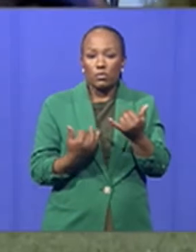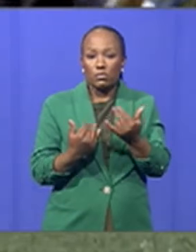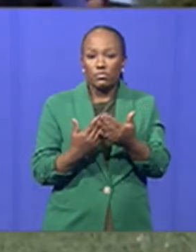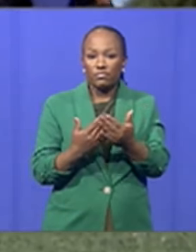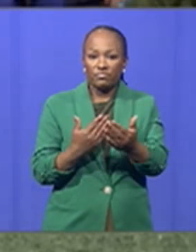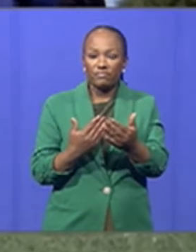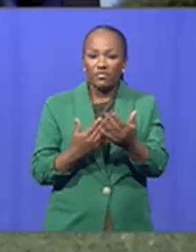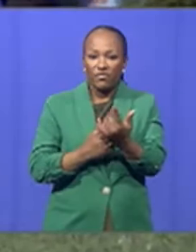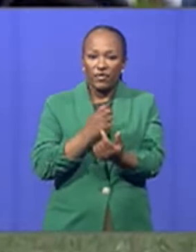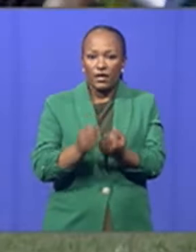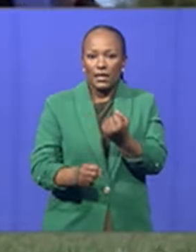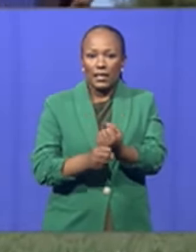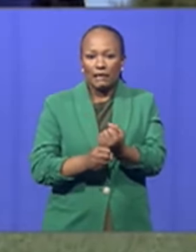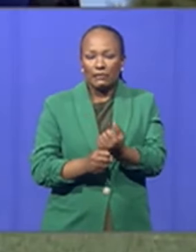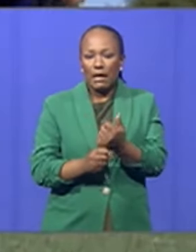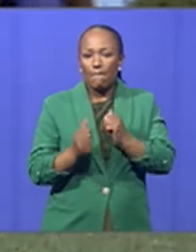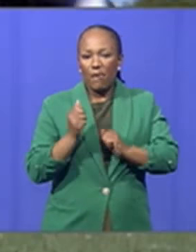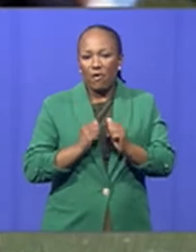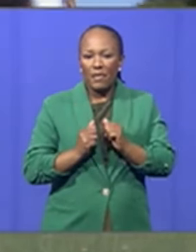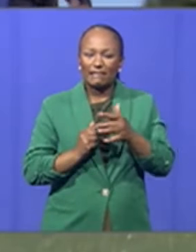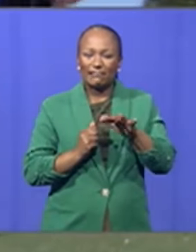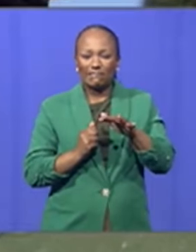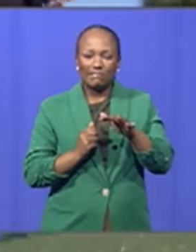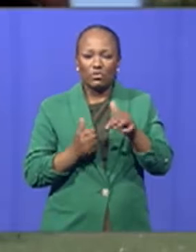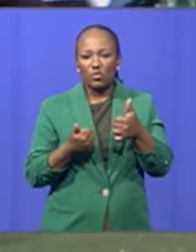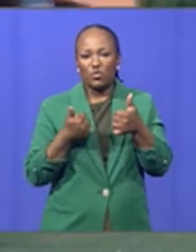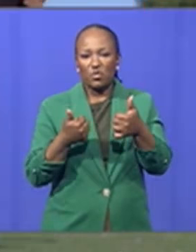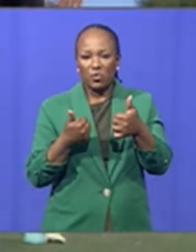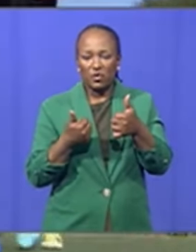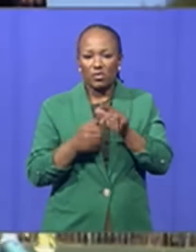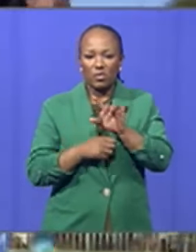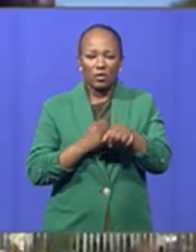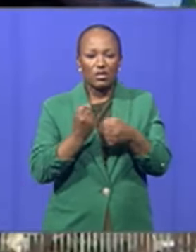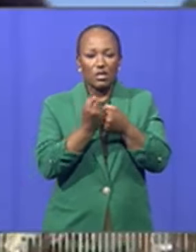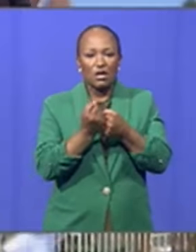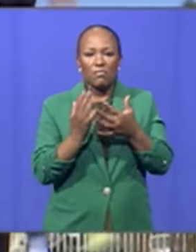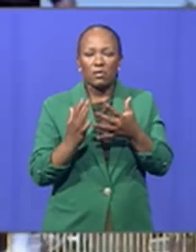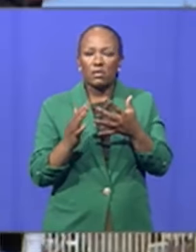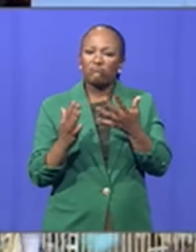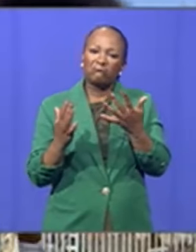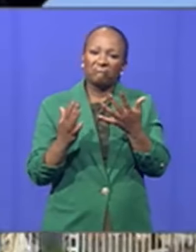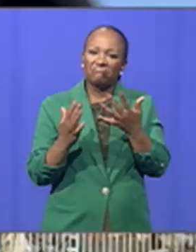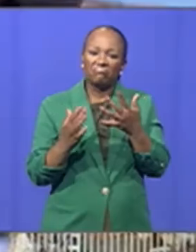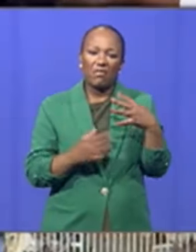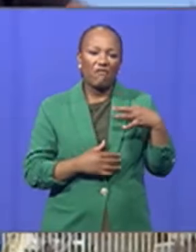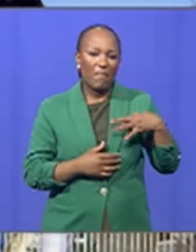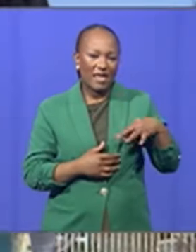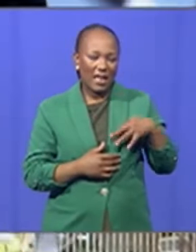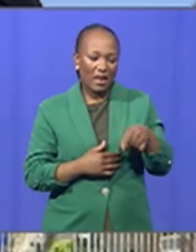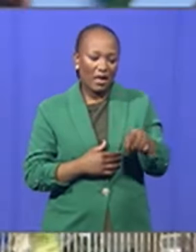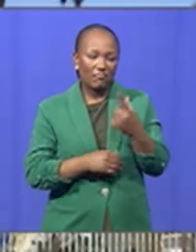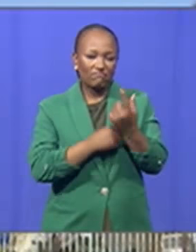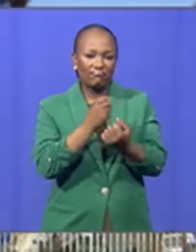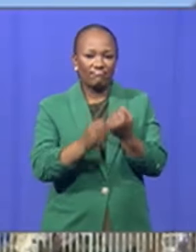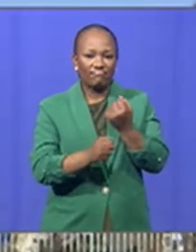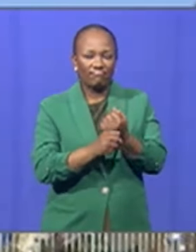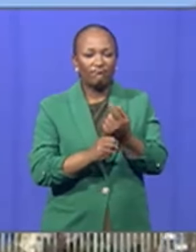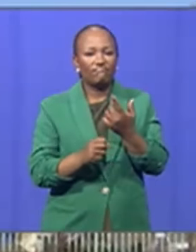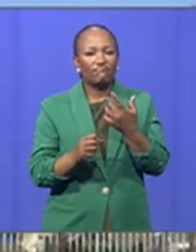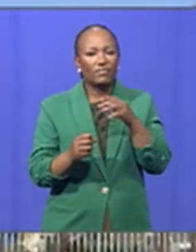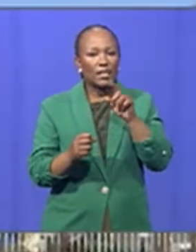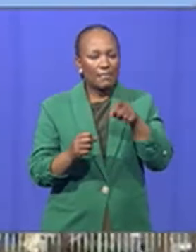tša lenyaga ga se a ješa diwela. Balatedi ga se ba tšwa ka makatana mane dipapading tša banyana tša lenyaga gomme seo se tshwanela